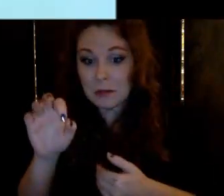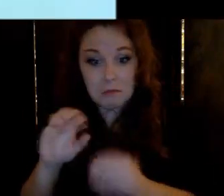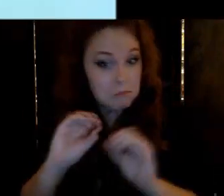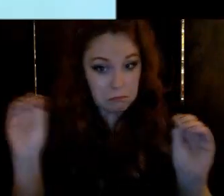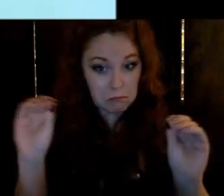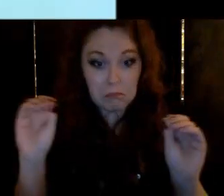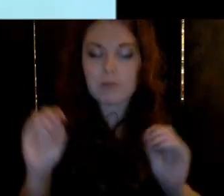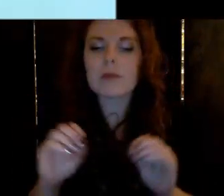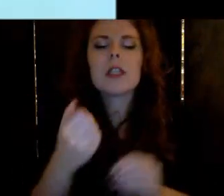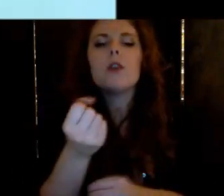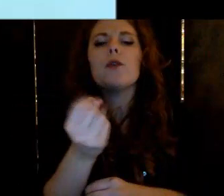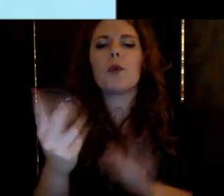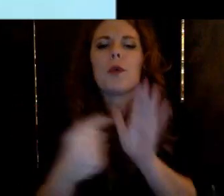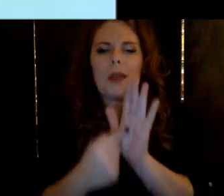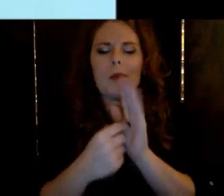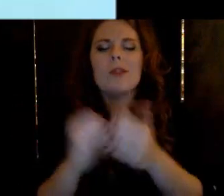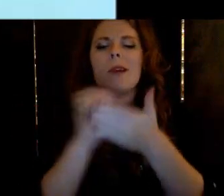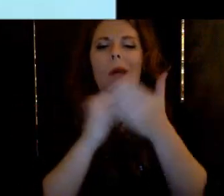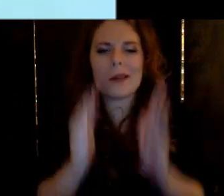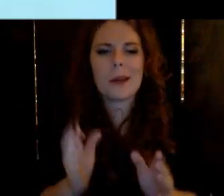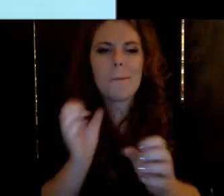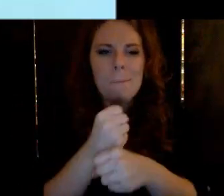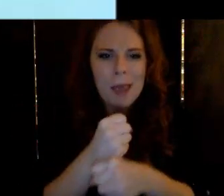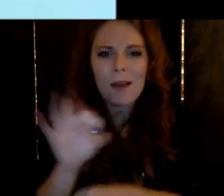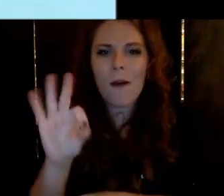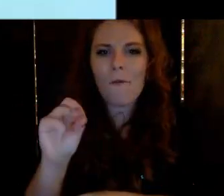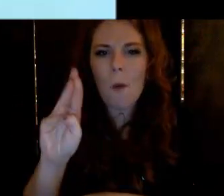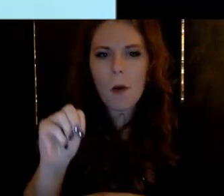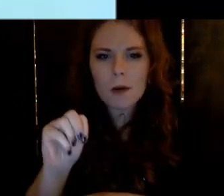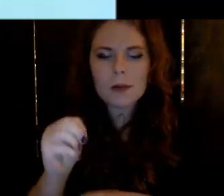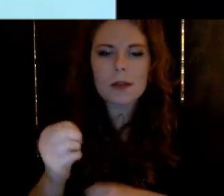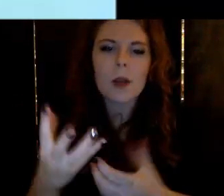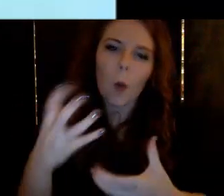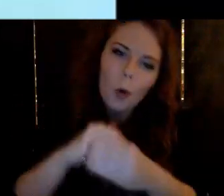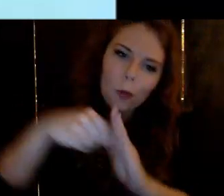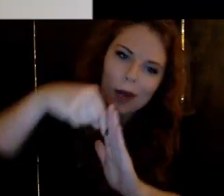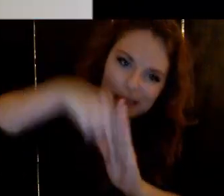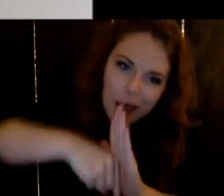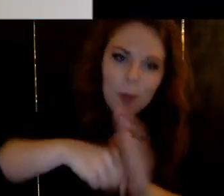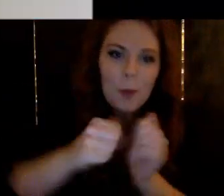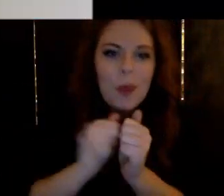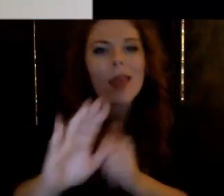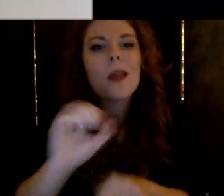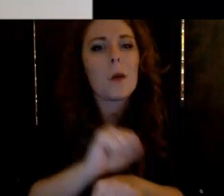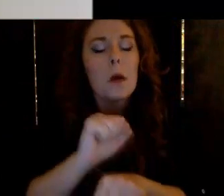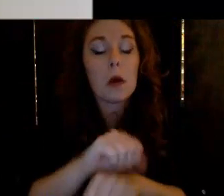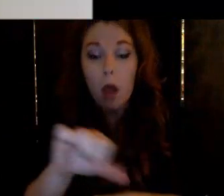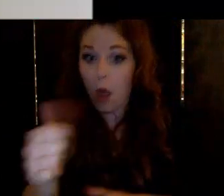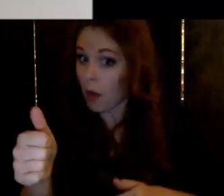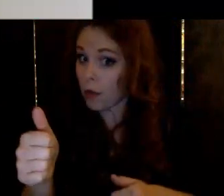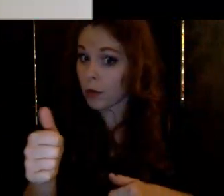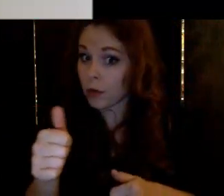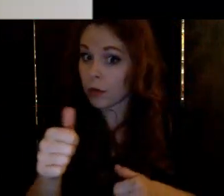These are just a few ways artists create forms and incorporate depth into their work. What are some other ways that